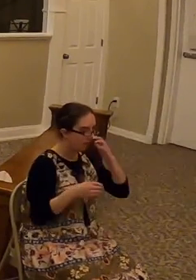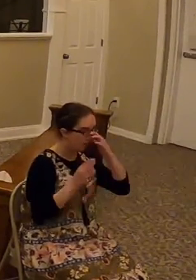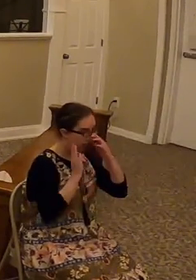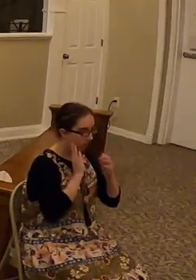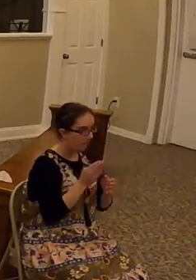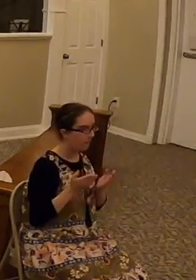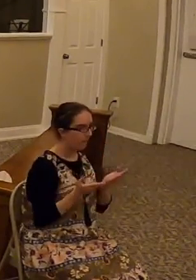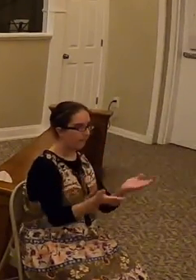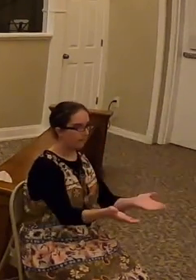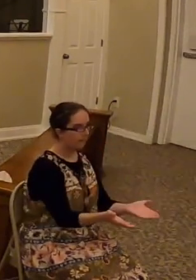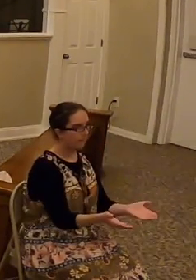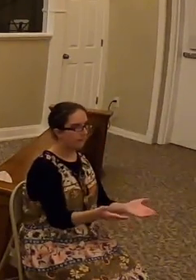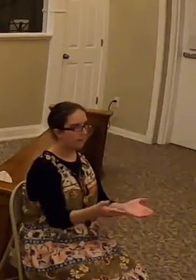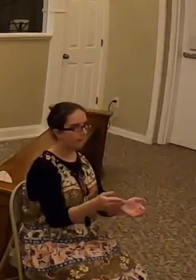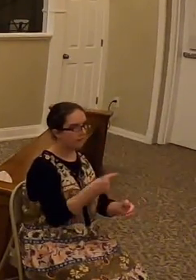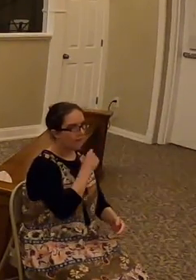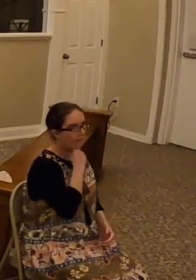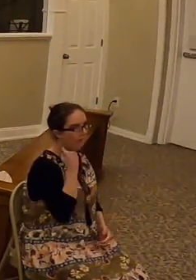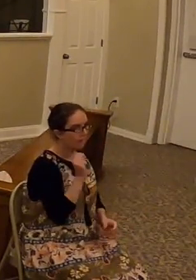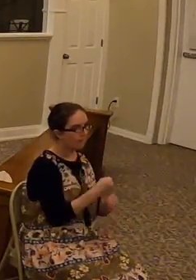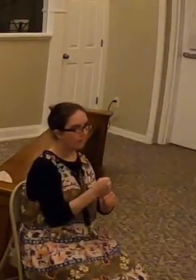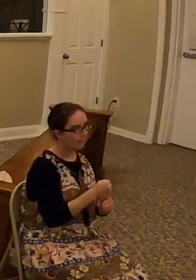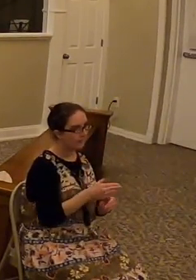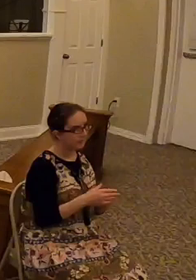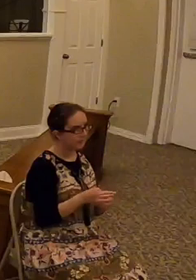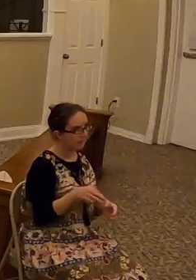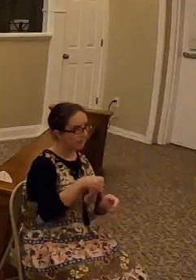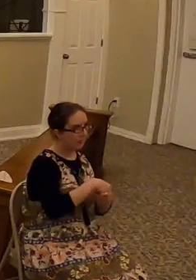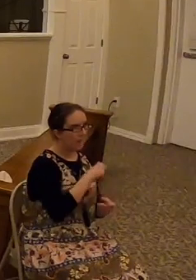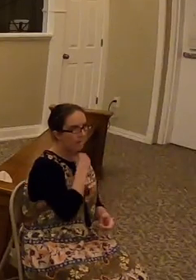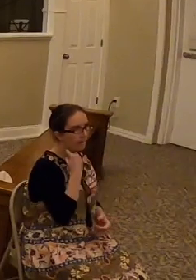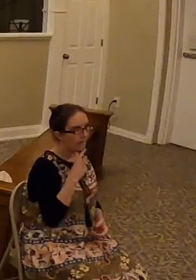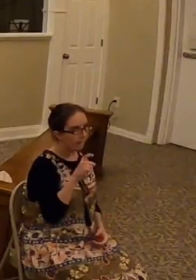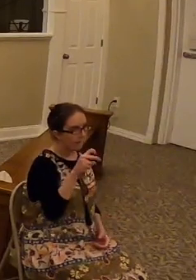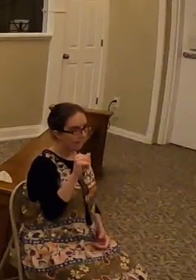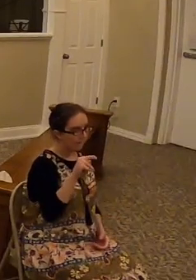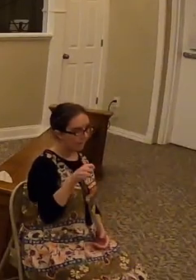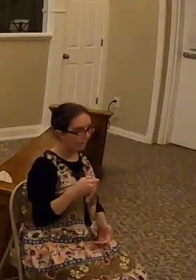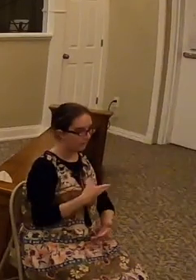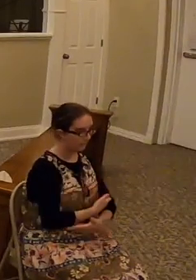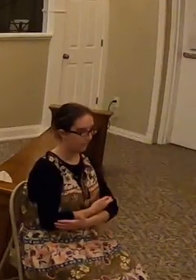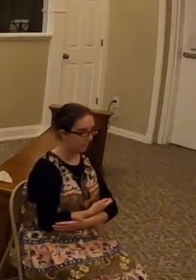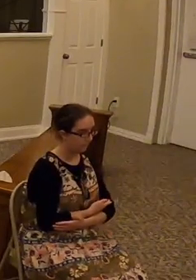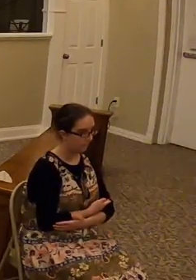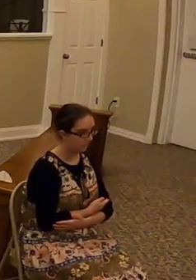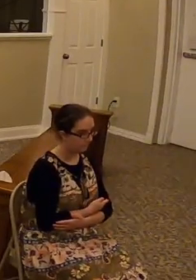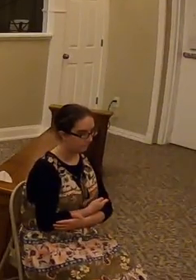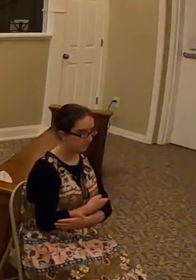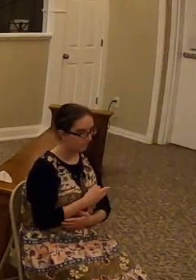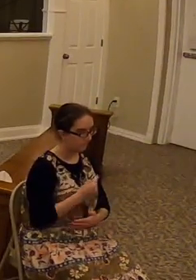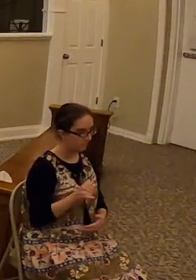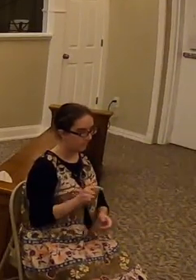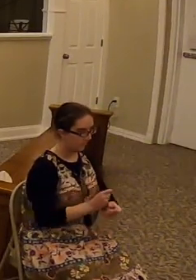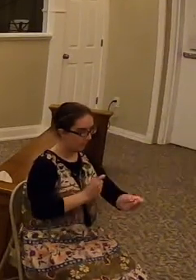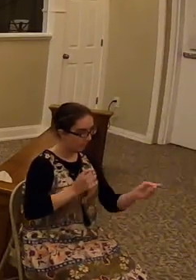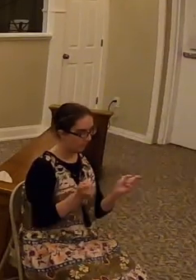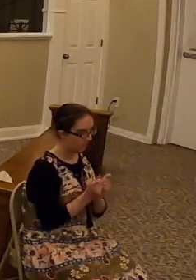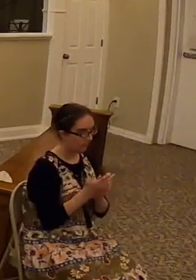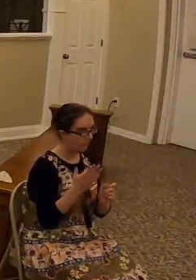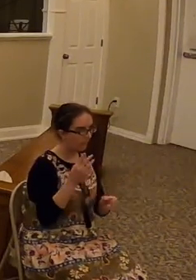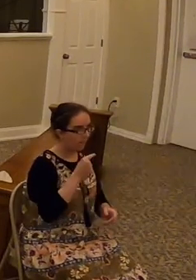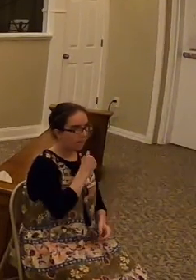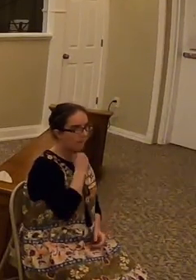I'm going to give you some priests. We're going to make some of these guys into priests. And the Levites were born. And, you know, they became